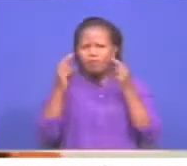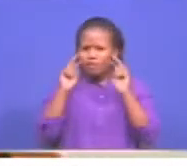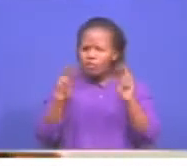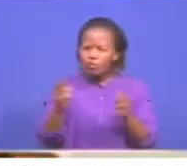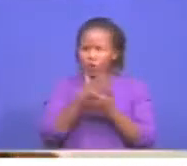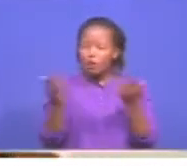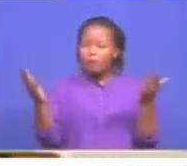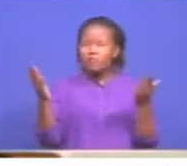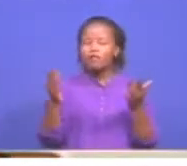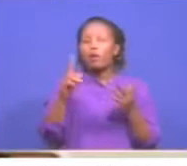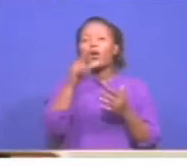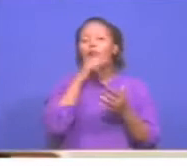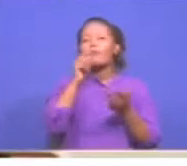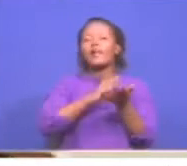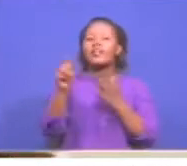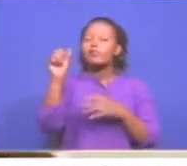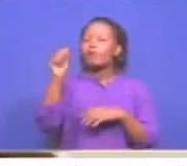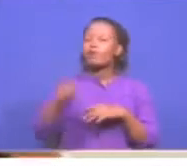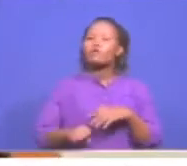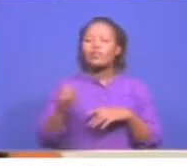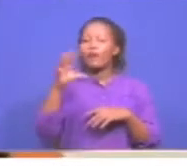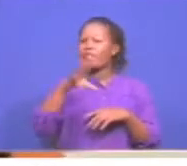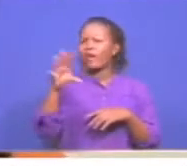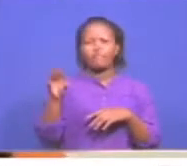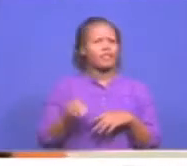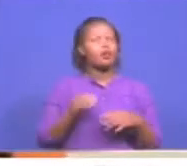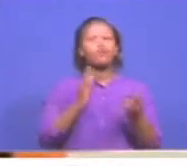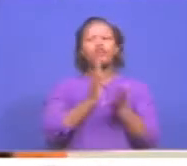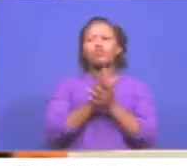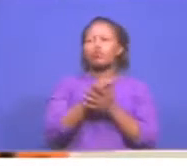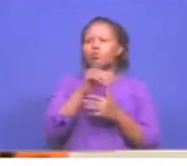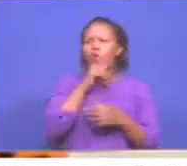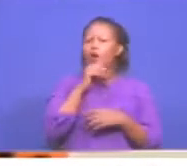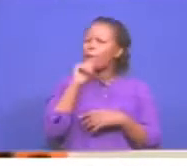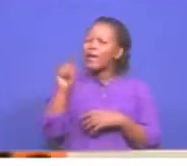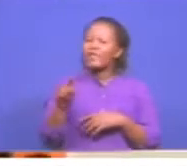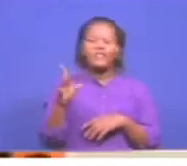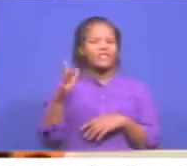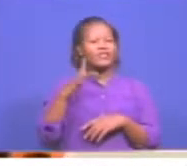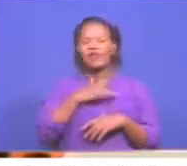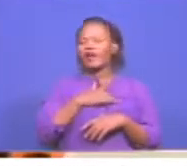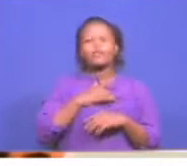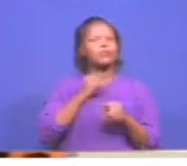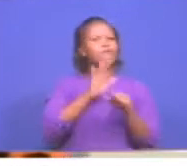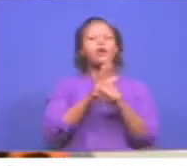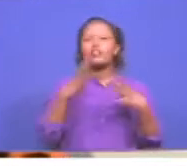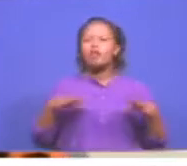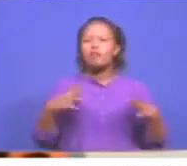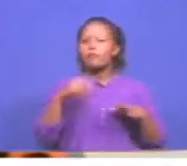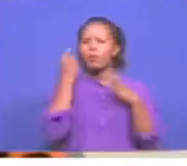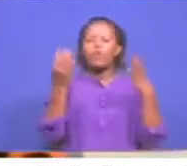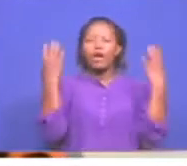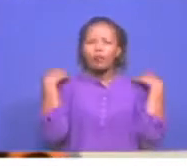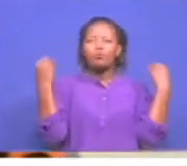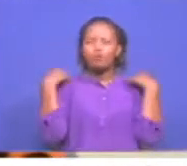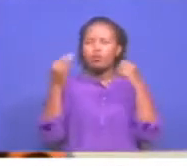from South Africa. And I must say, Philip touched most of us who practiced journalism through the 80s